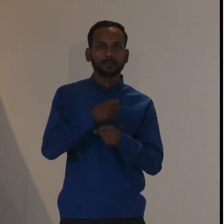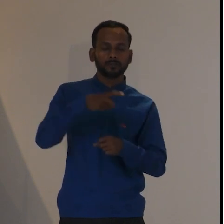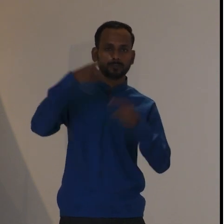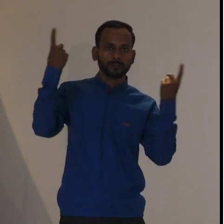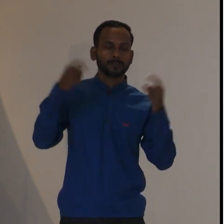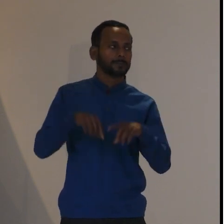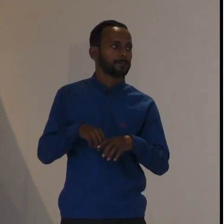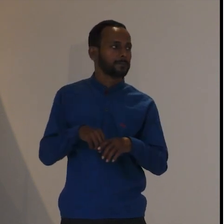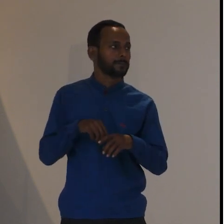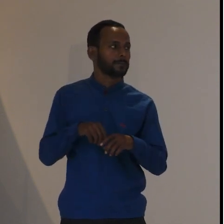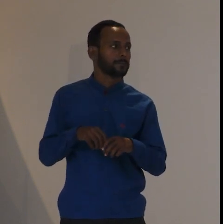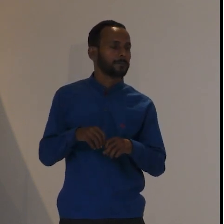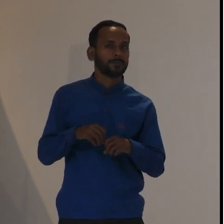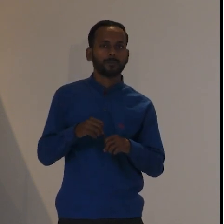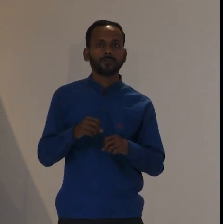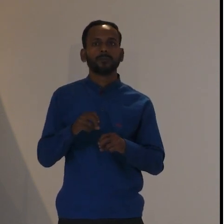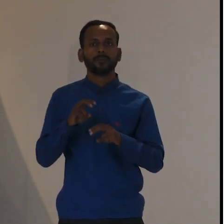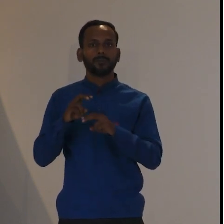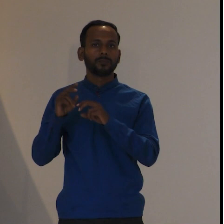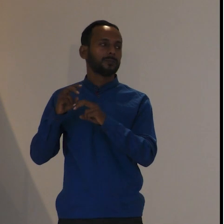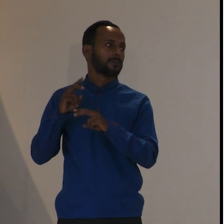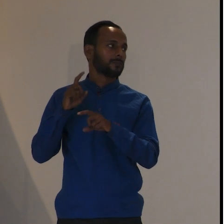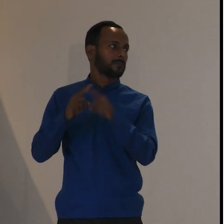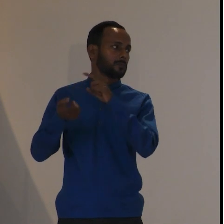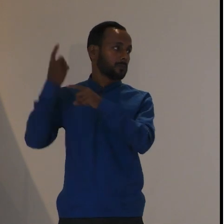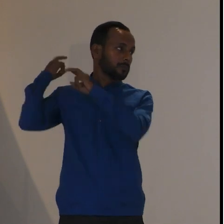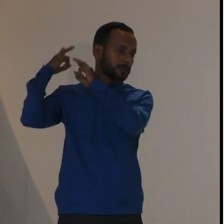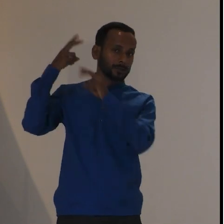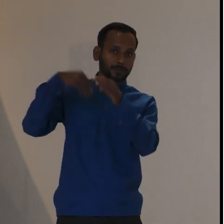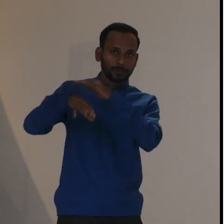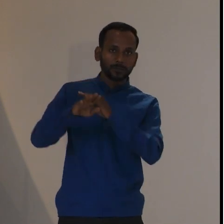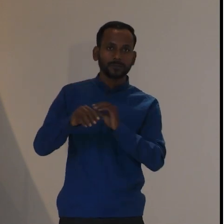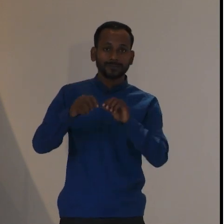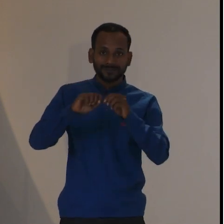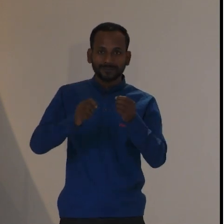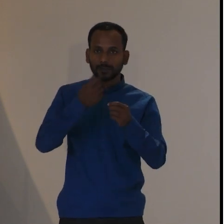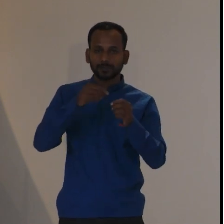goal to offer history of medicine as a course in medical